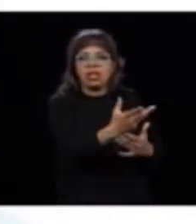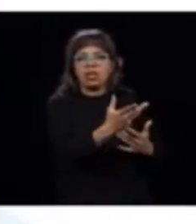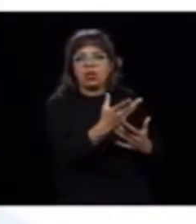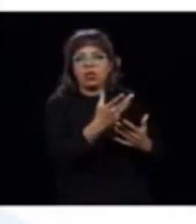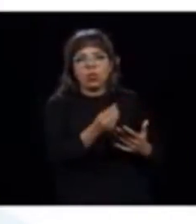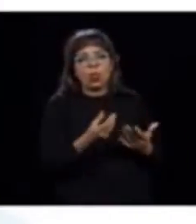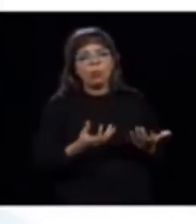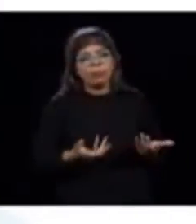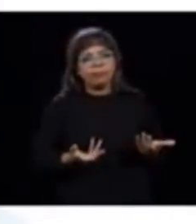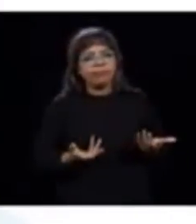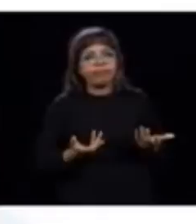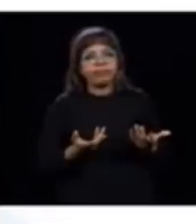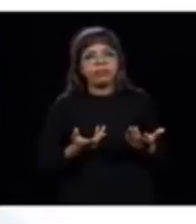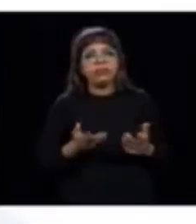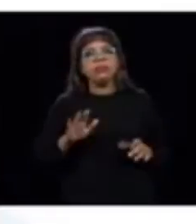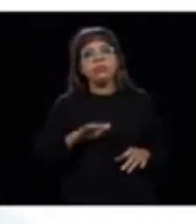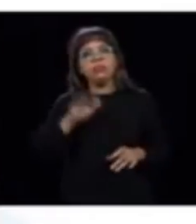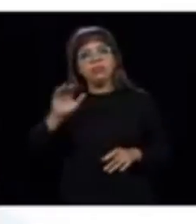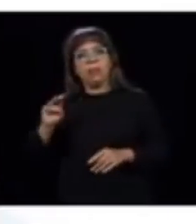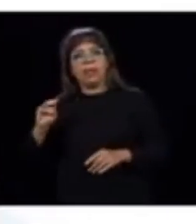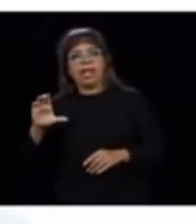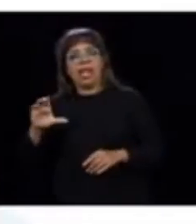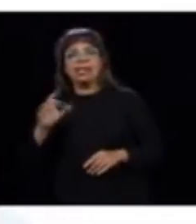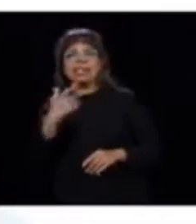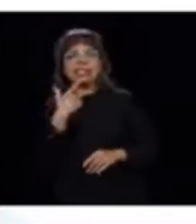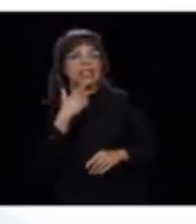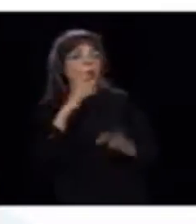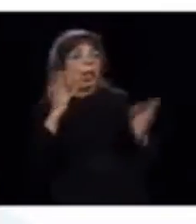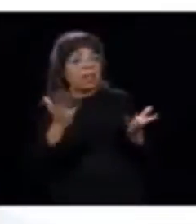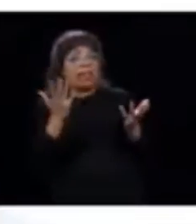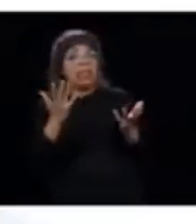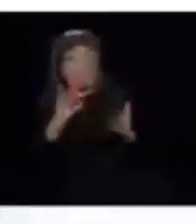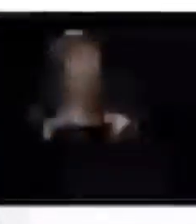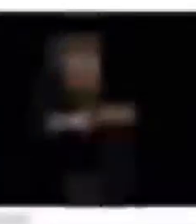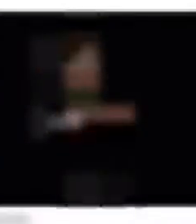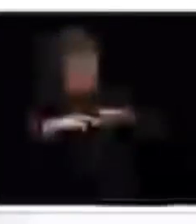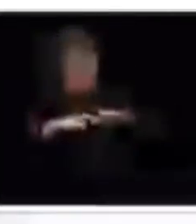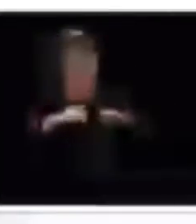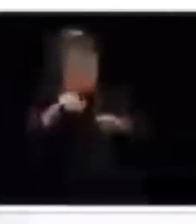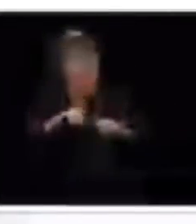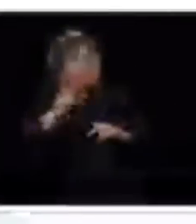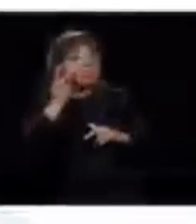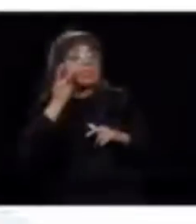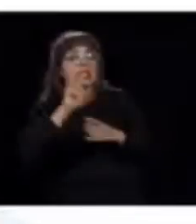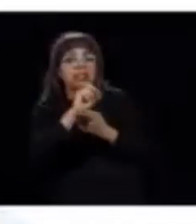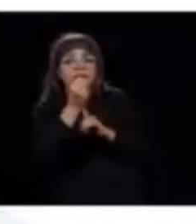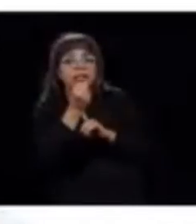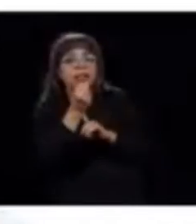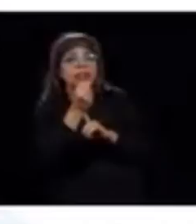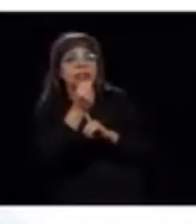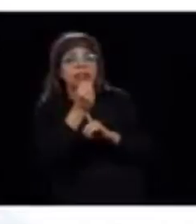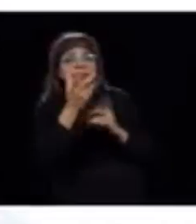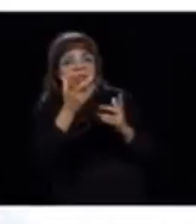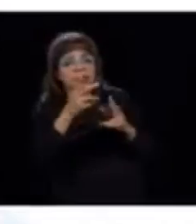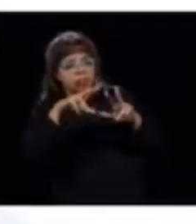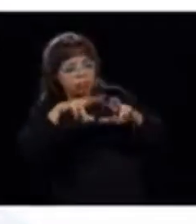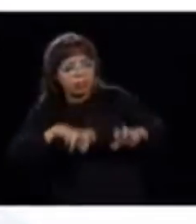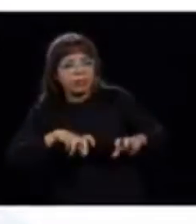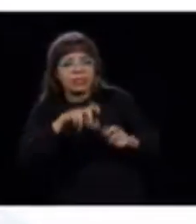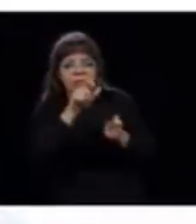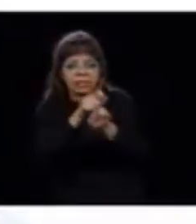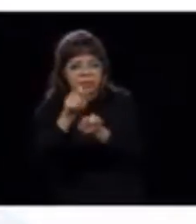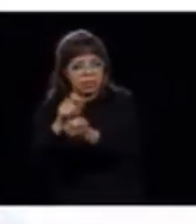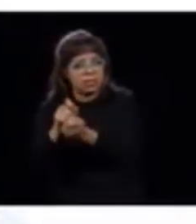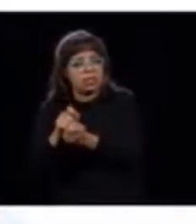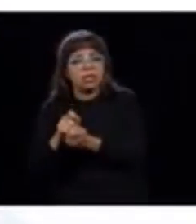told the population that it's possible to have a loved one come back to their home, but there are some conditions